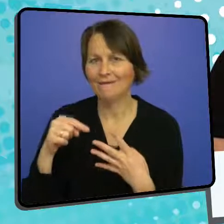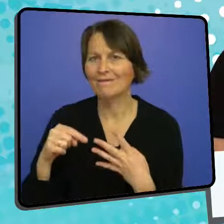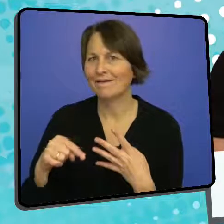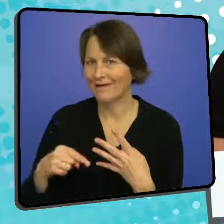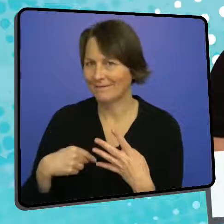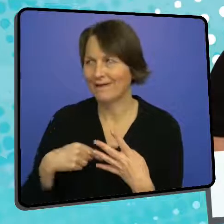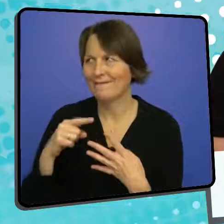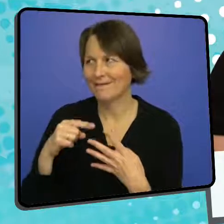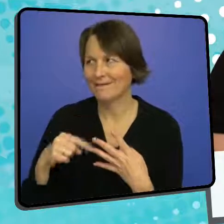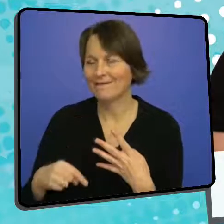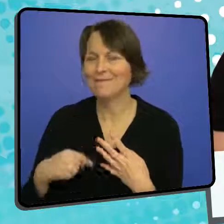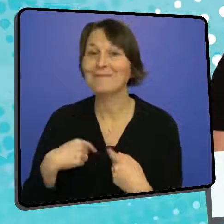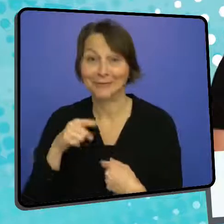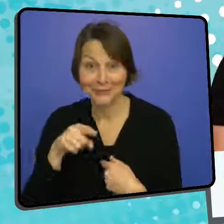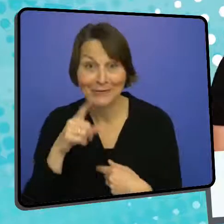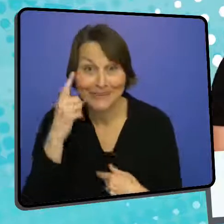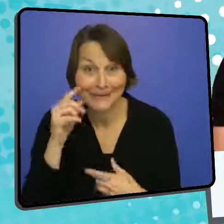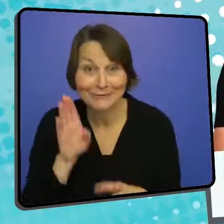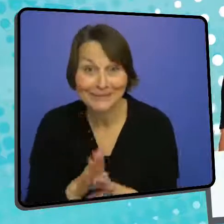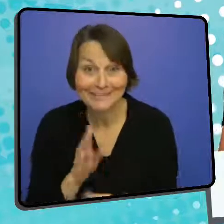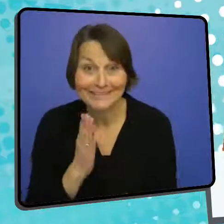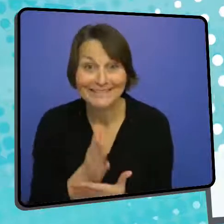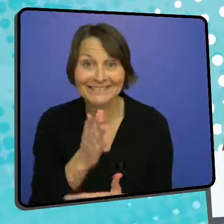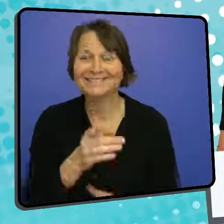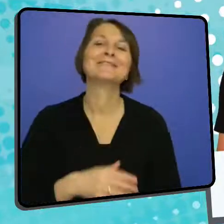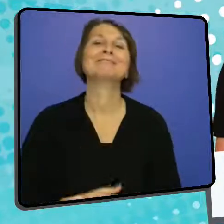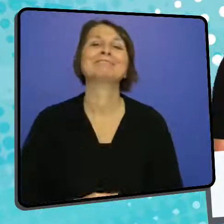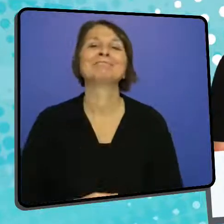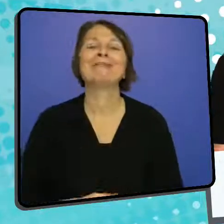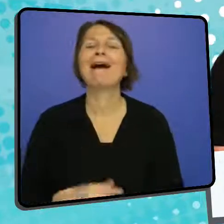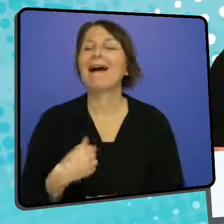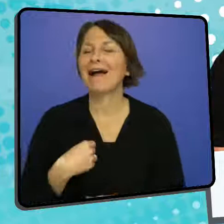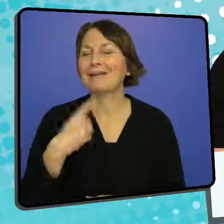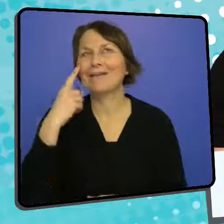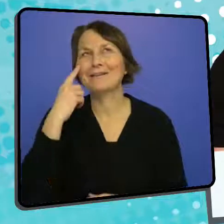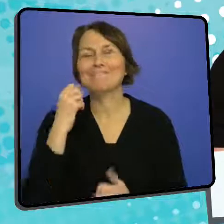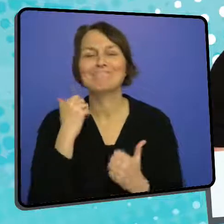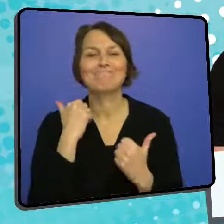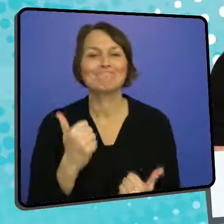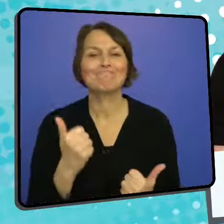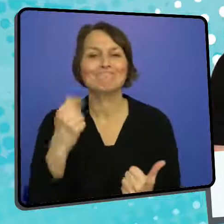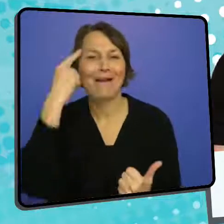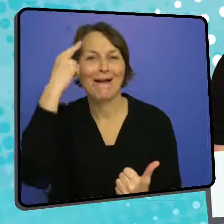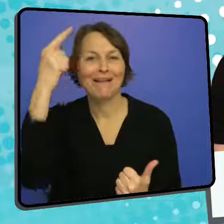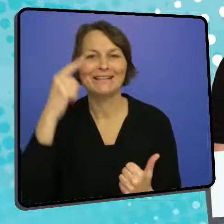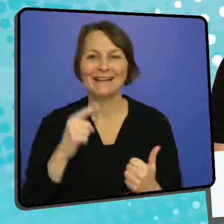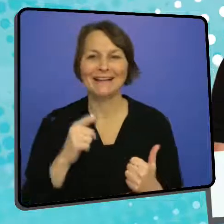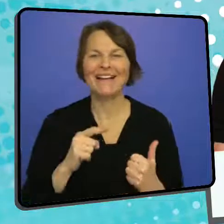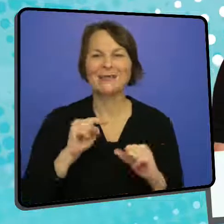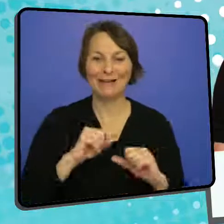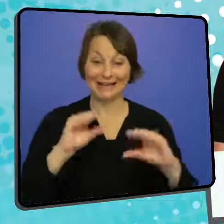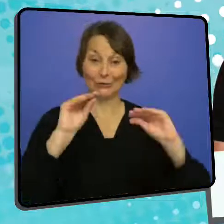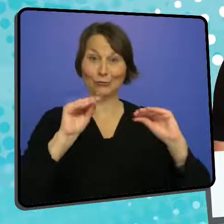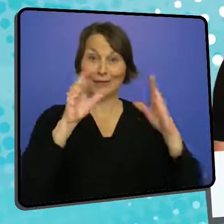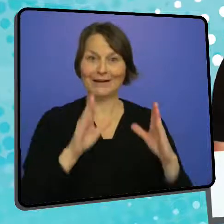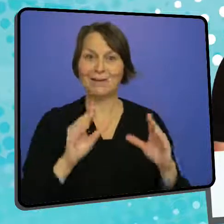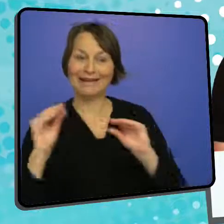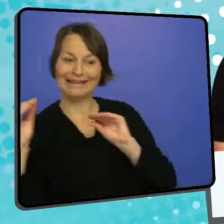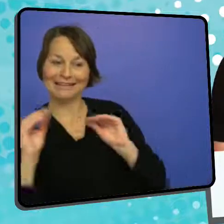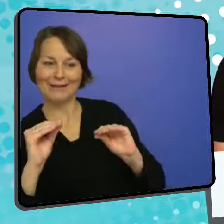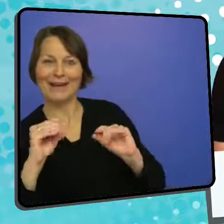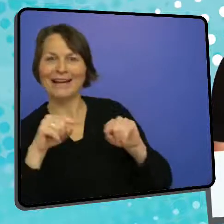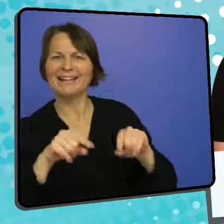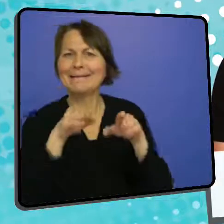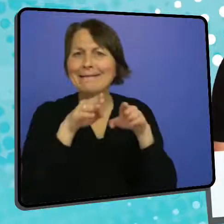do I have that? I think I love the idea that it's like the train the trainers camp. Like, I would really like to be